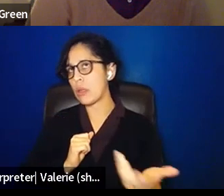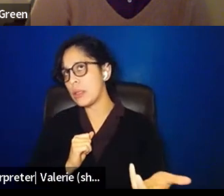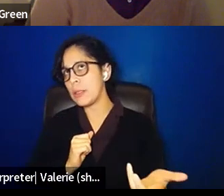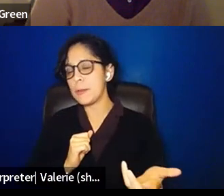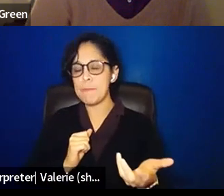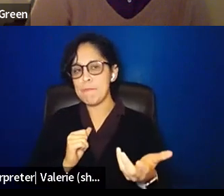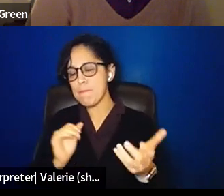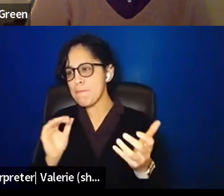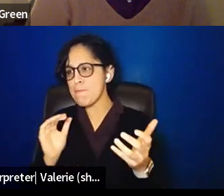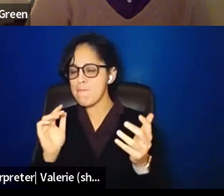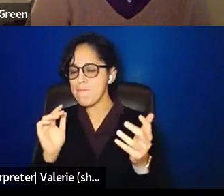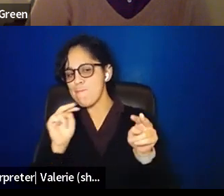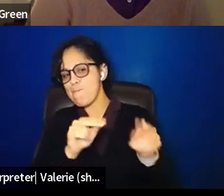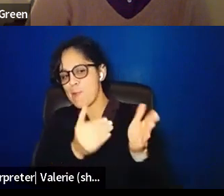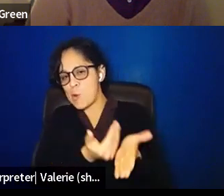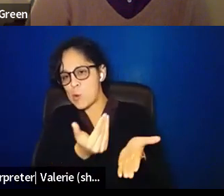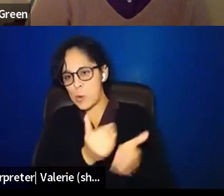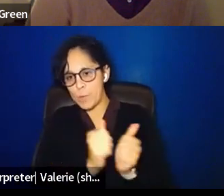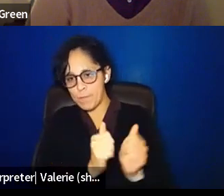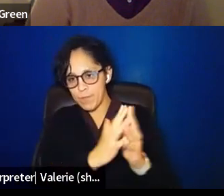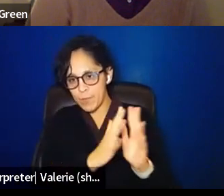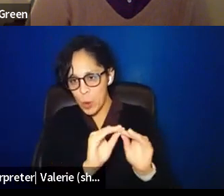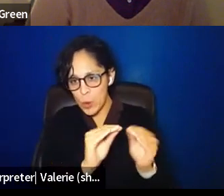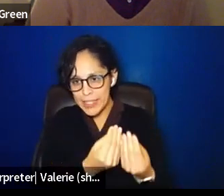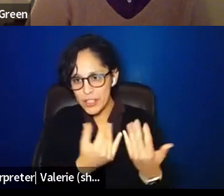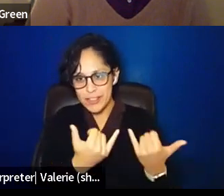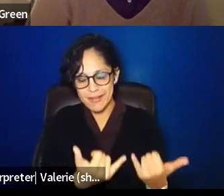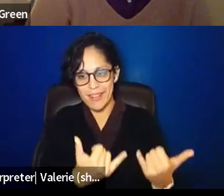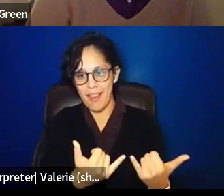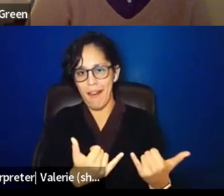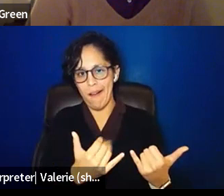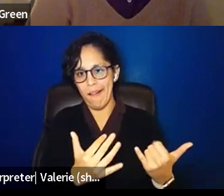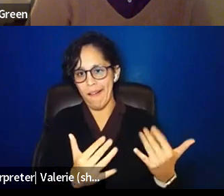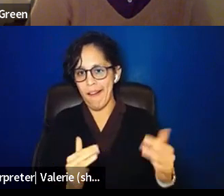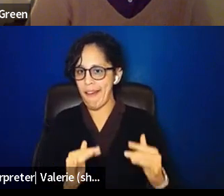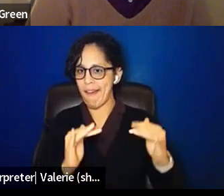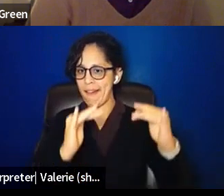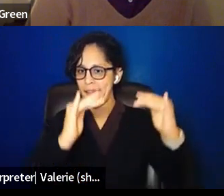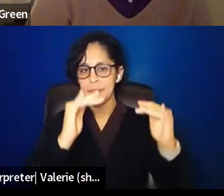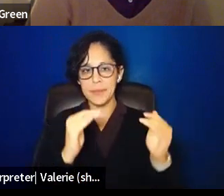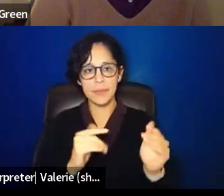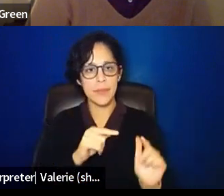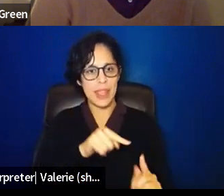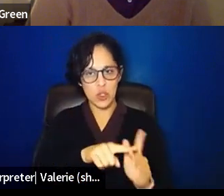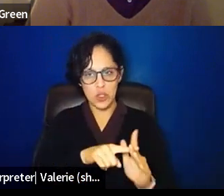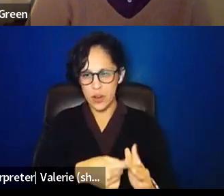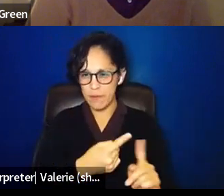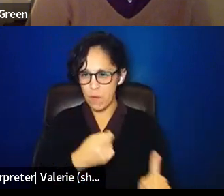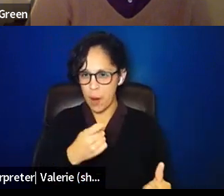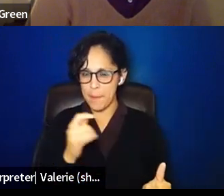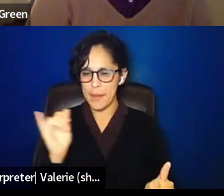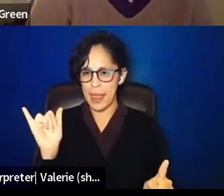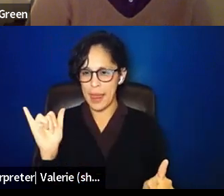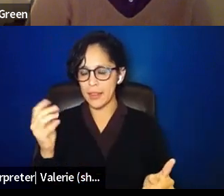looking towards some of the newer organizations that are coming up now that are starting, you know, from who